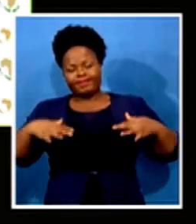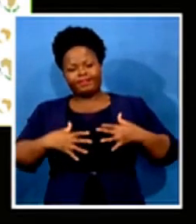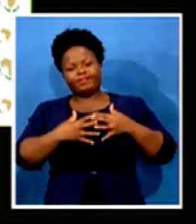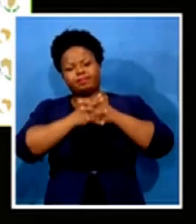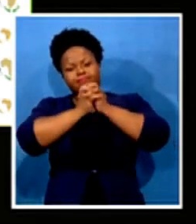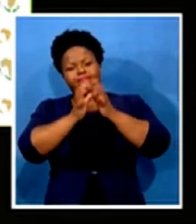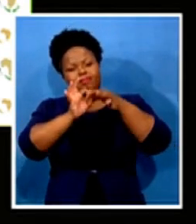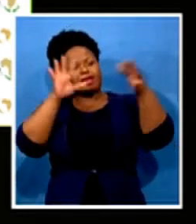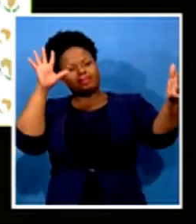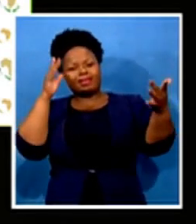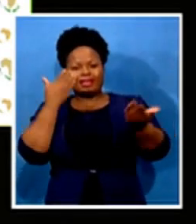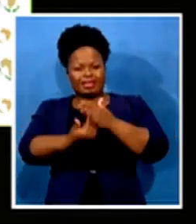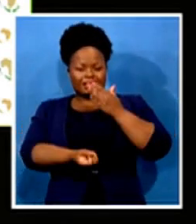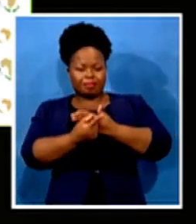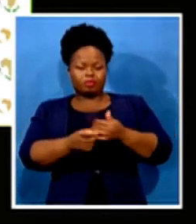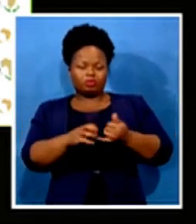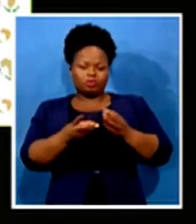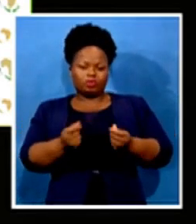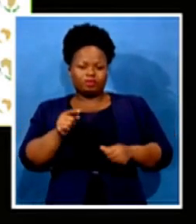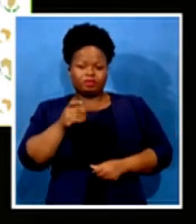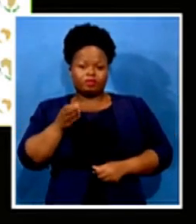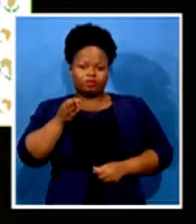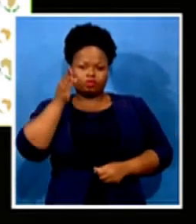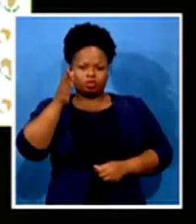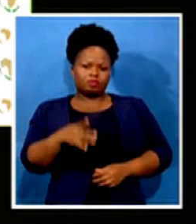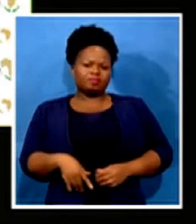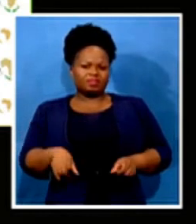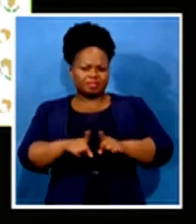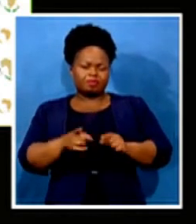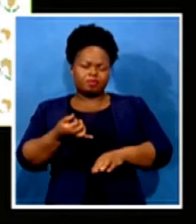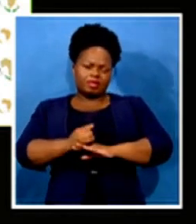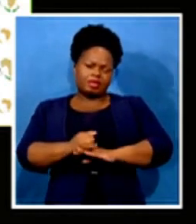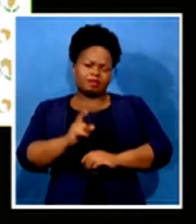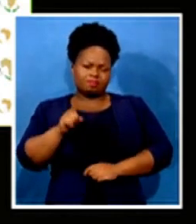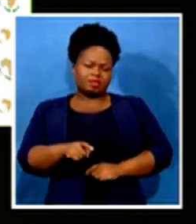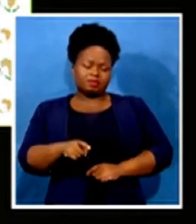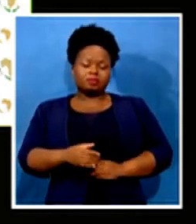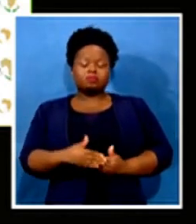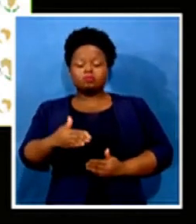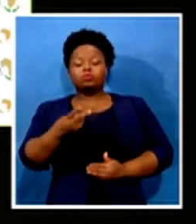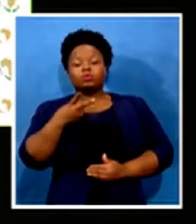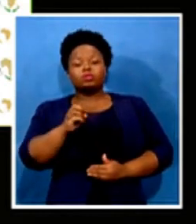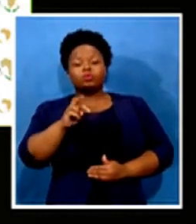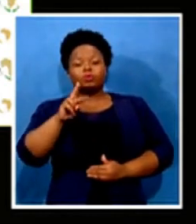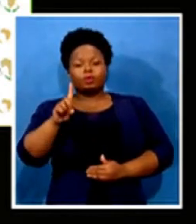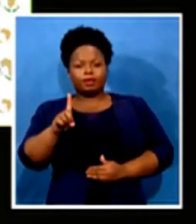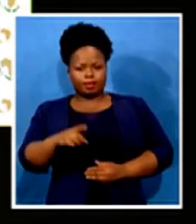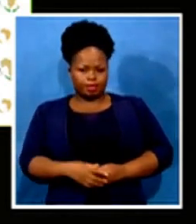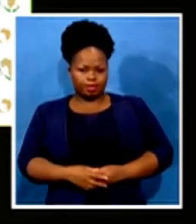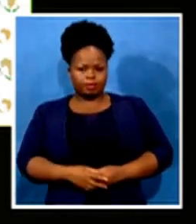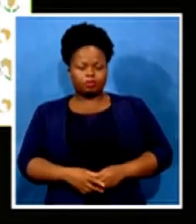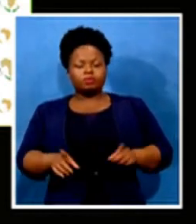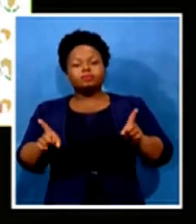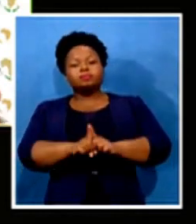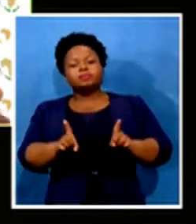it going forward, especially as early as possible in 2021, and meet Africa at its point of needs. Our